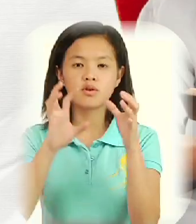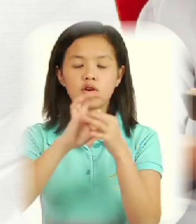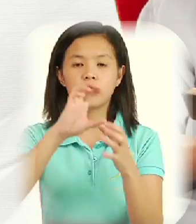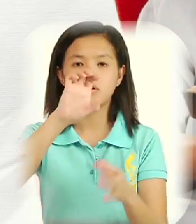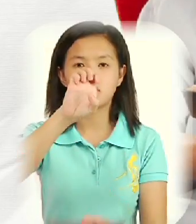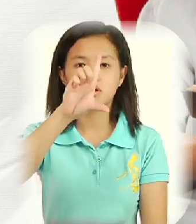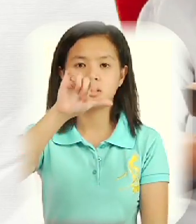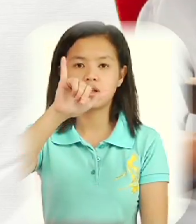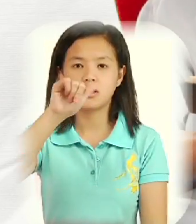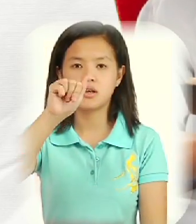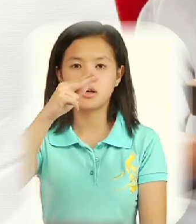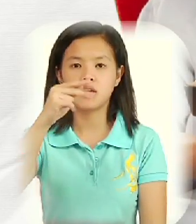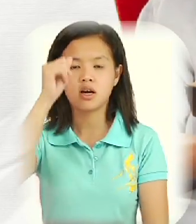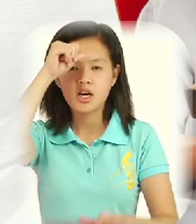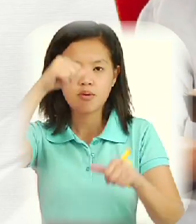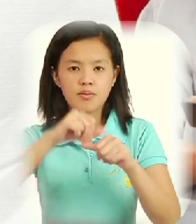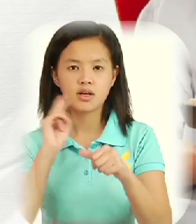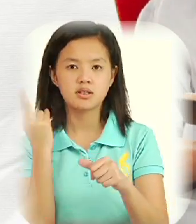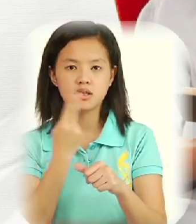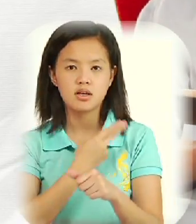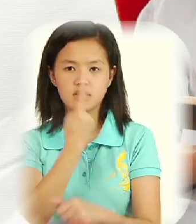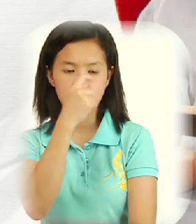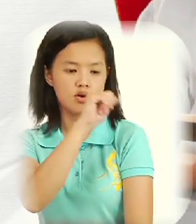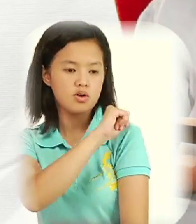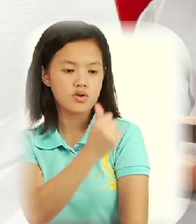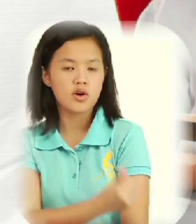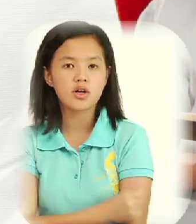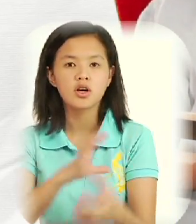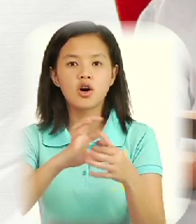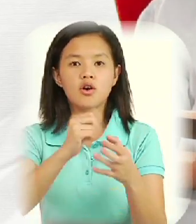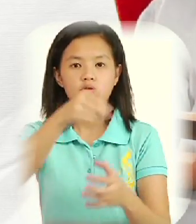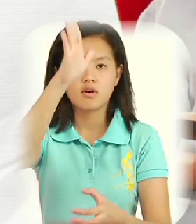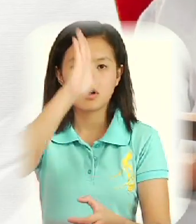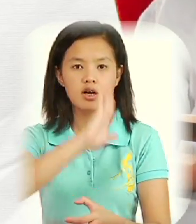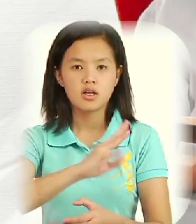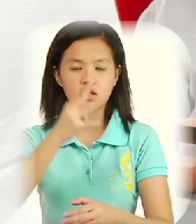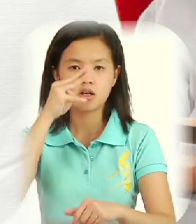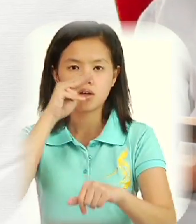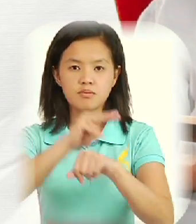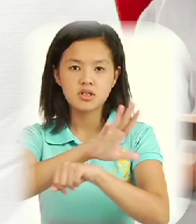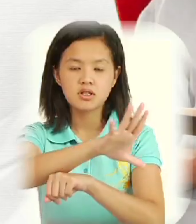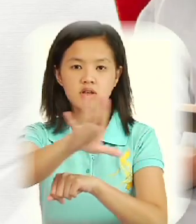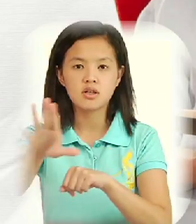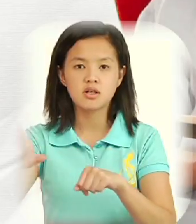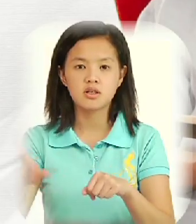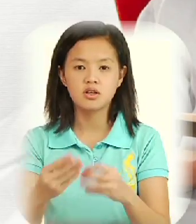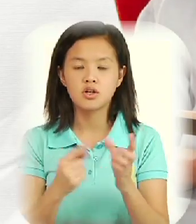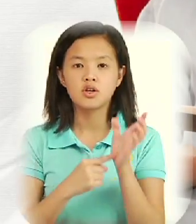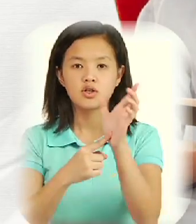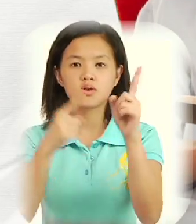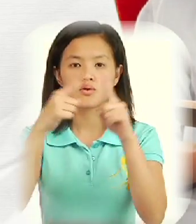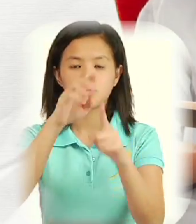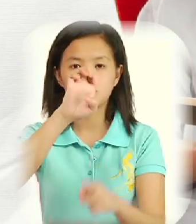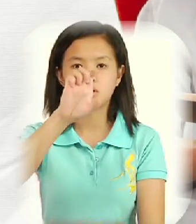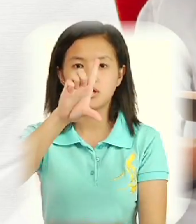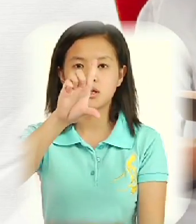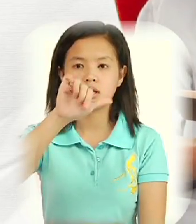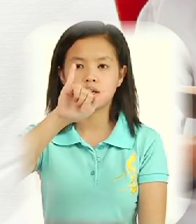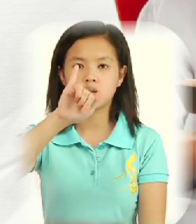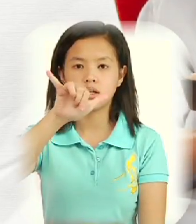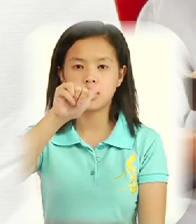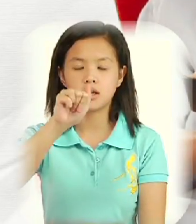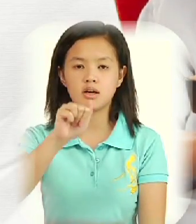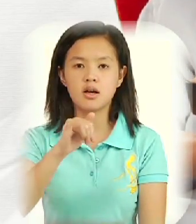Eliakim reminds us of the authority that God mysteriously bestows on